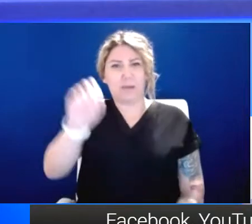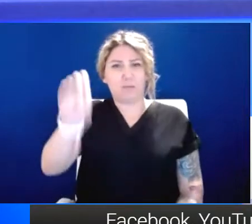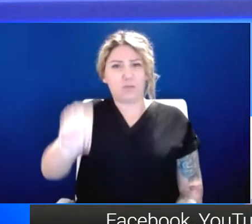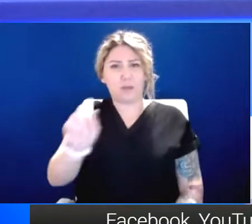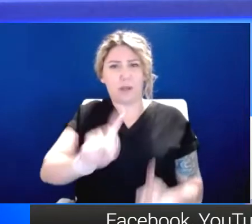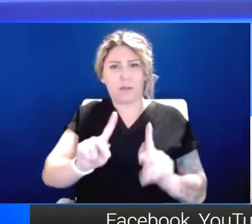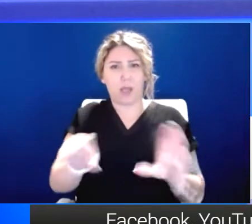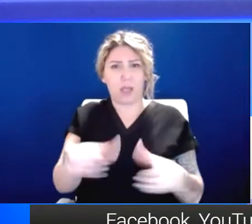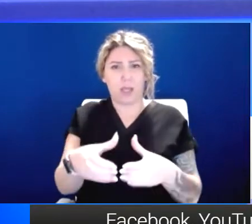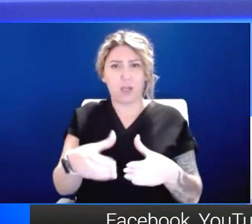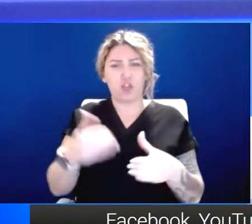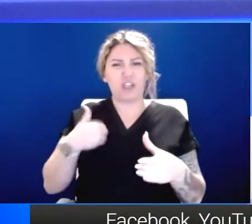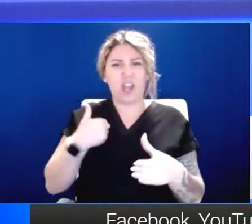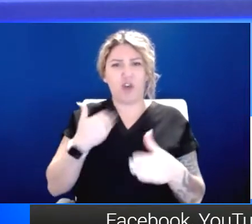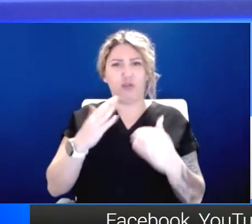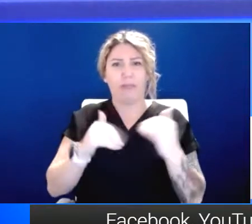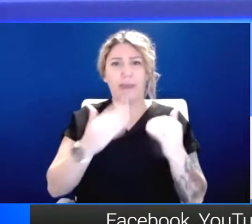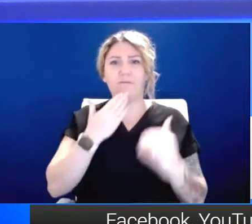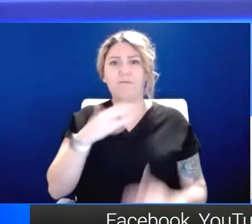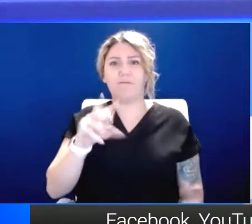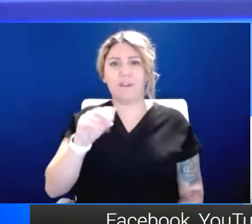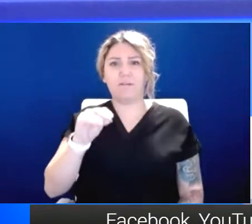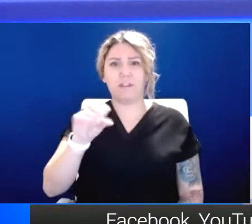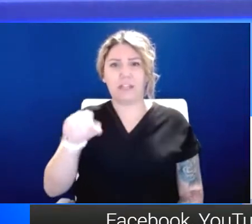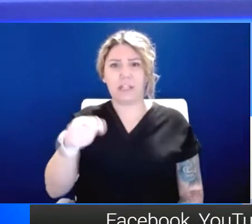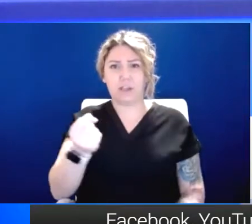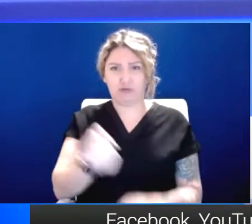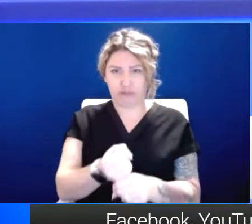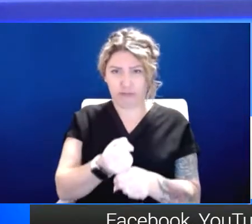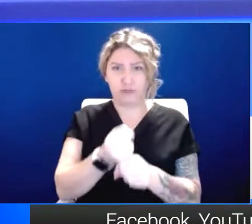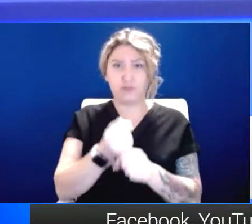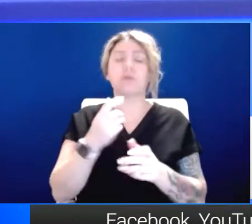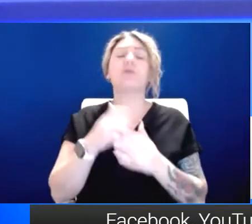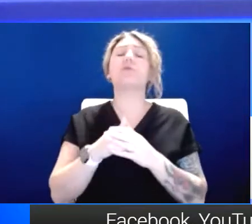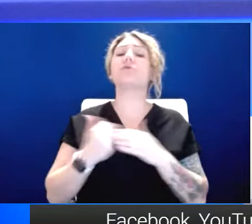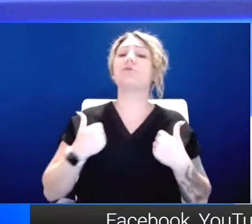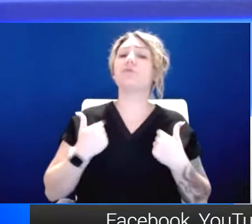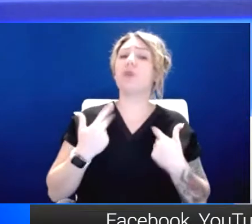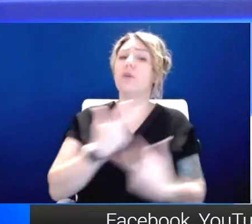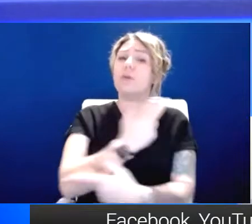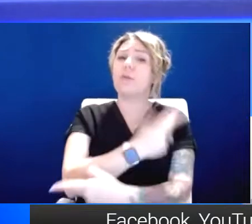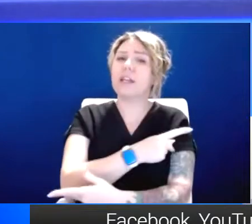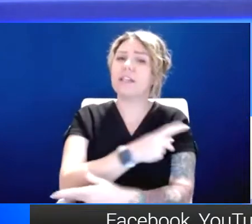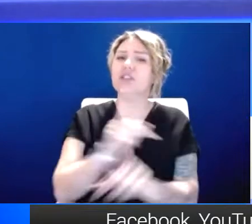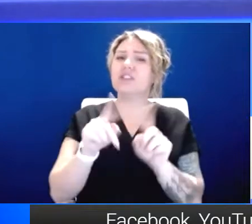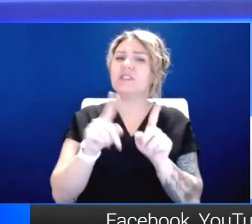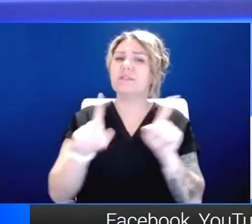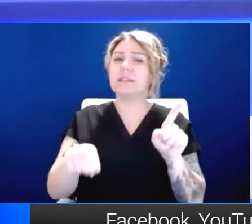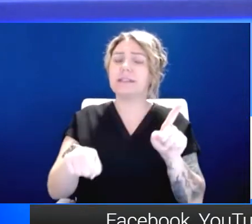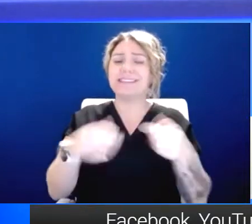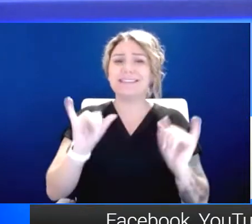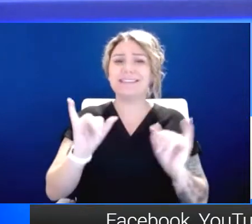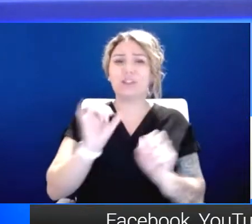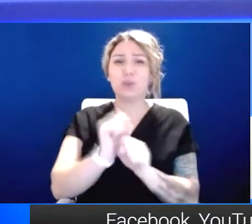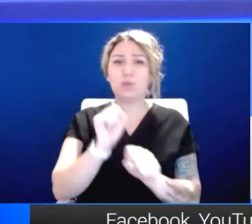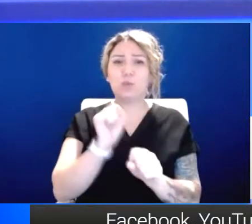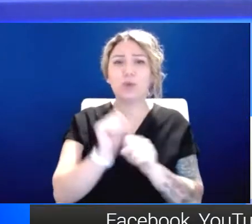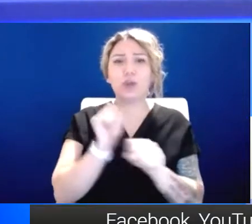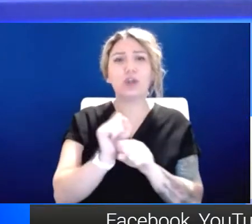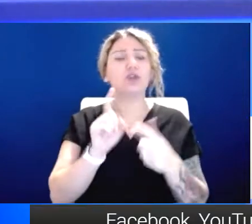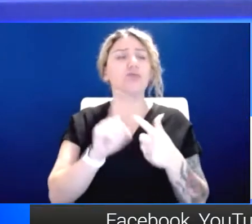younger than 50 years of age. So, younger patients have different needs. They're still working, they have young